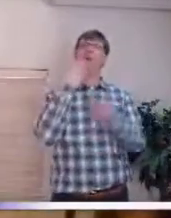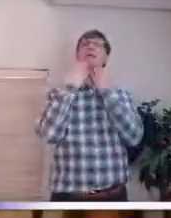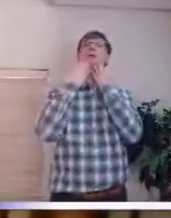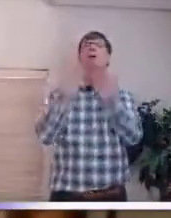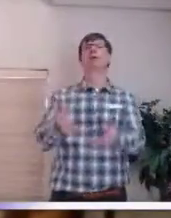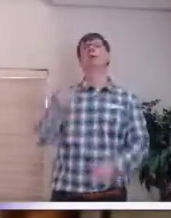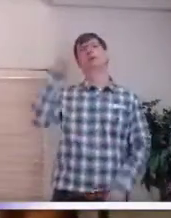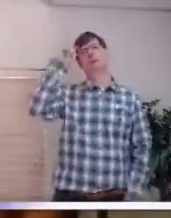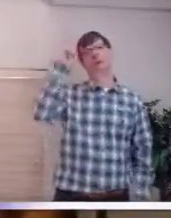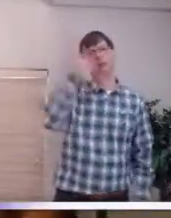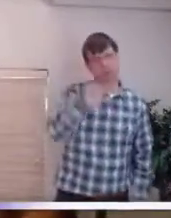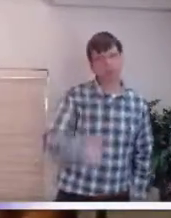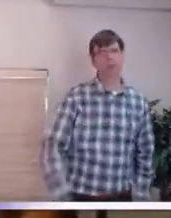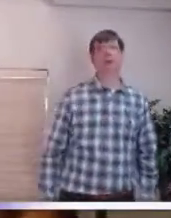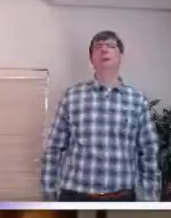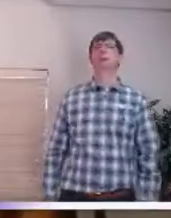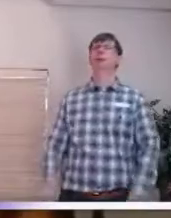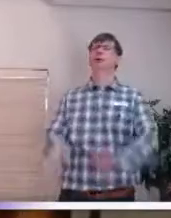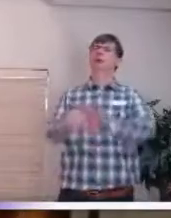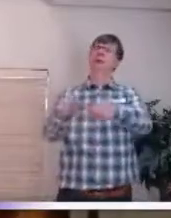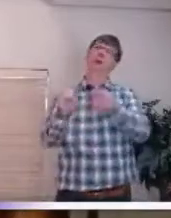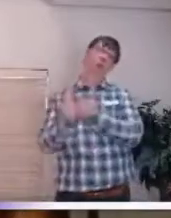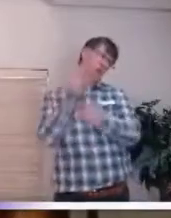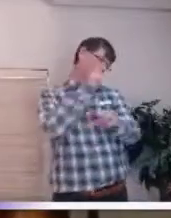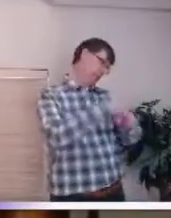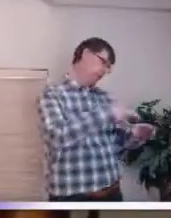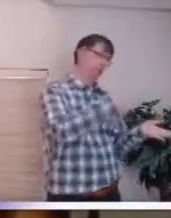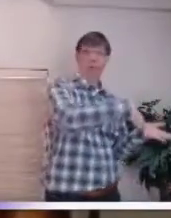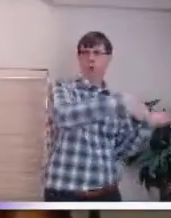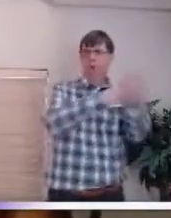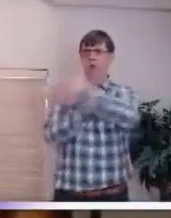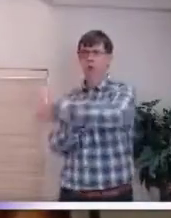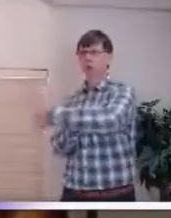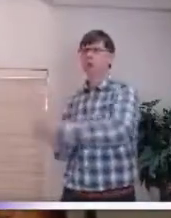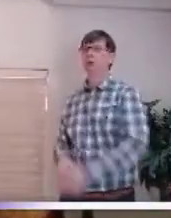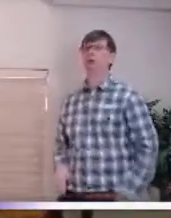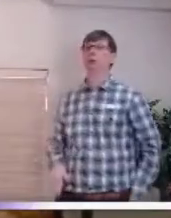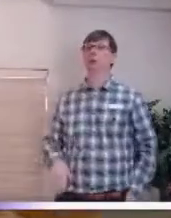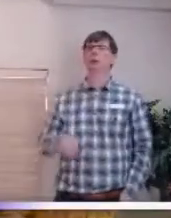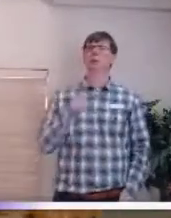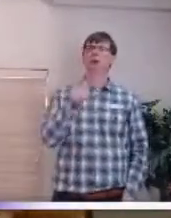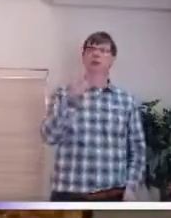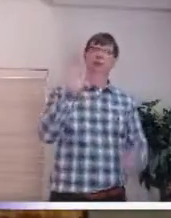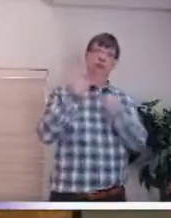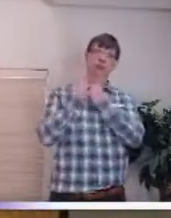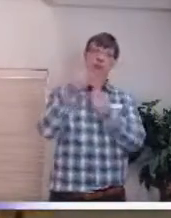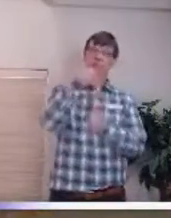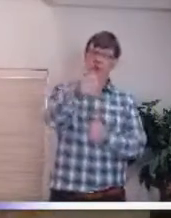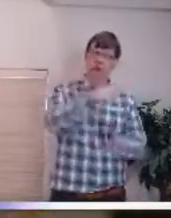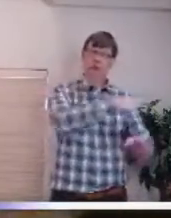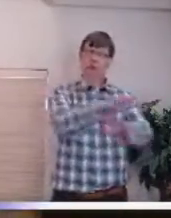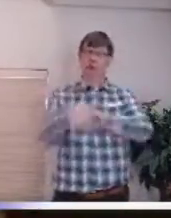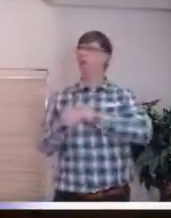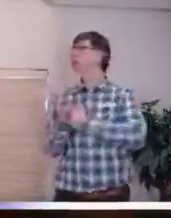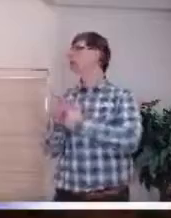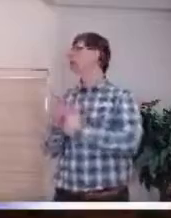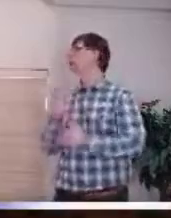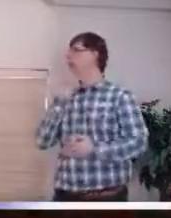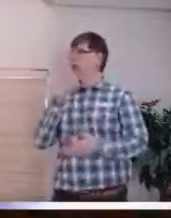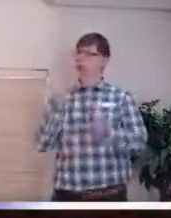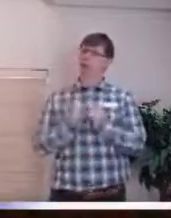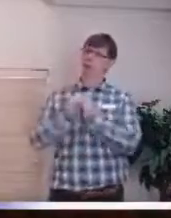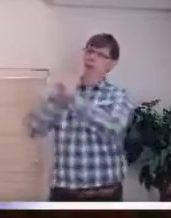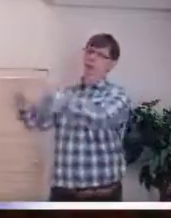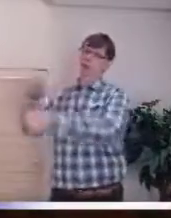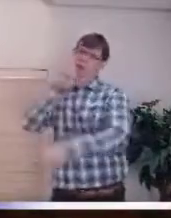gratitude for you. So now it's your turn. It's your turn. Go